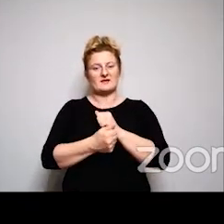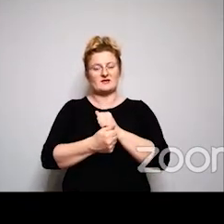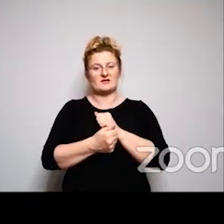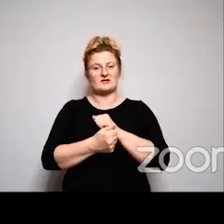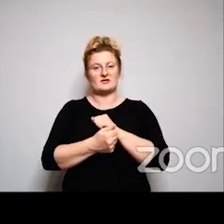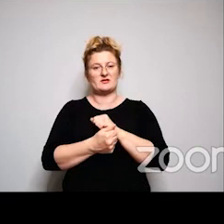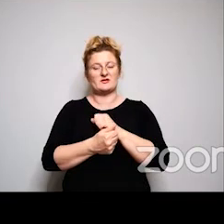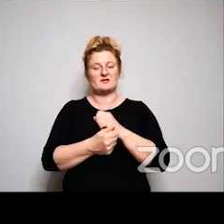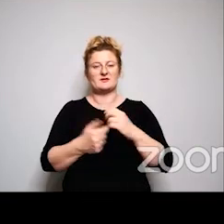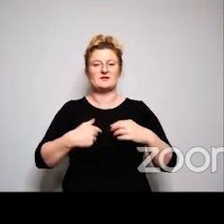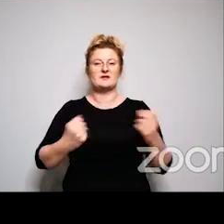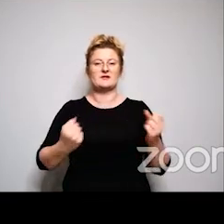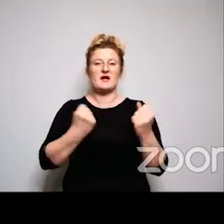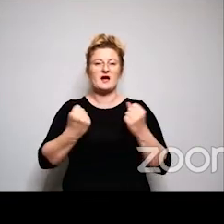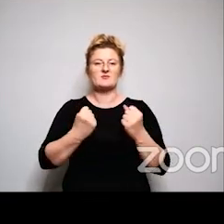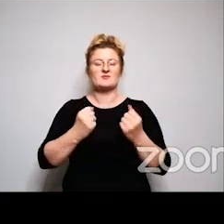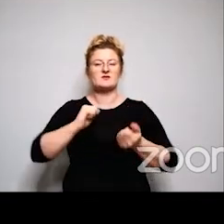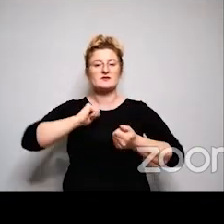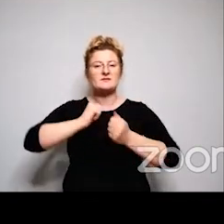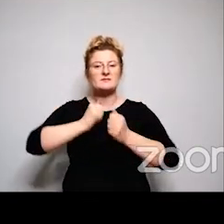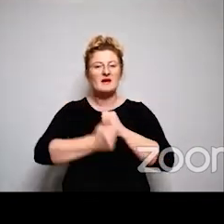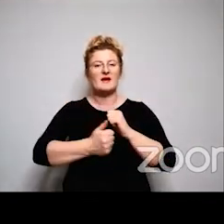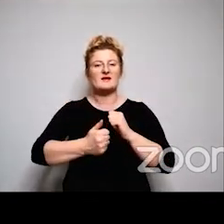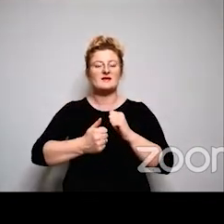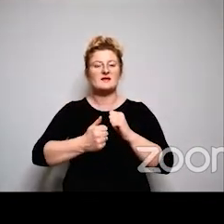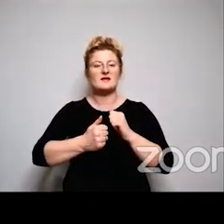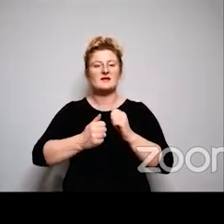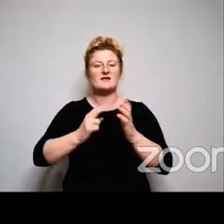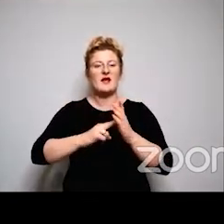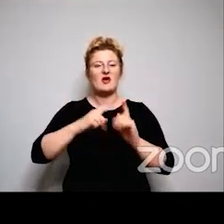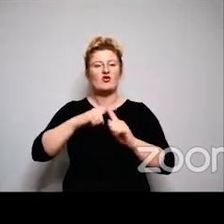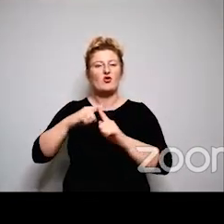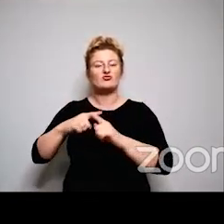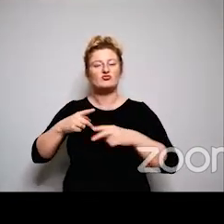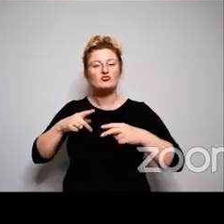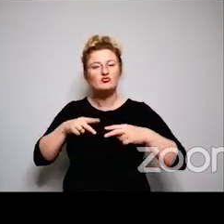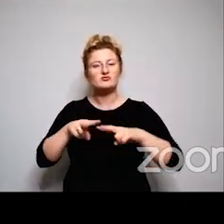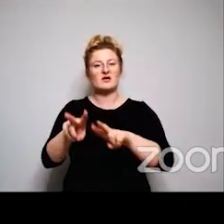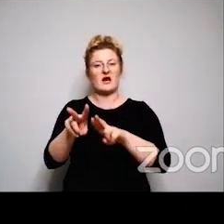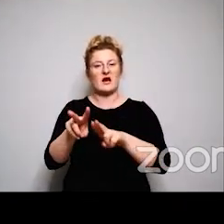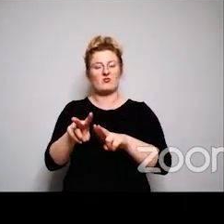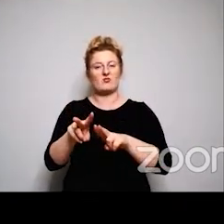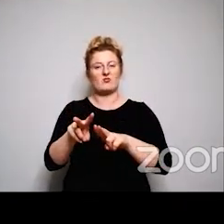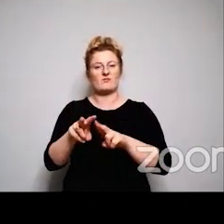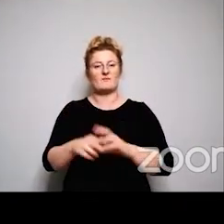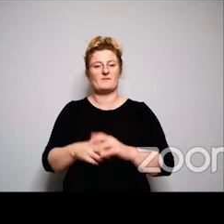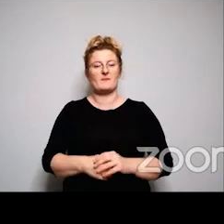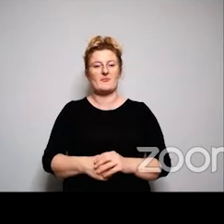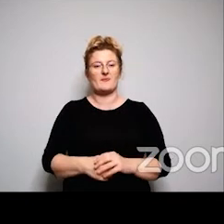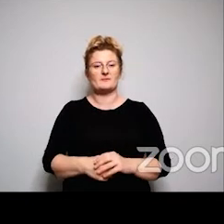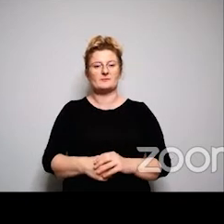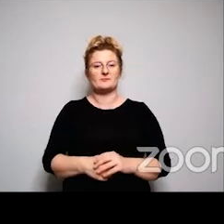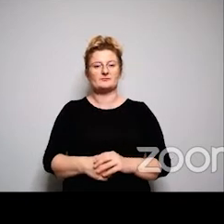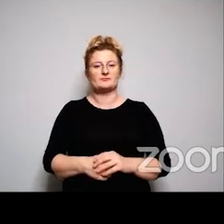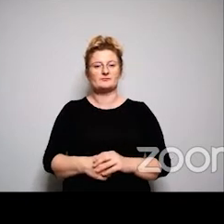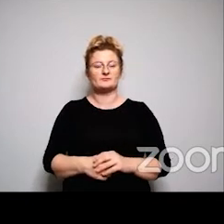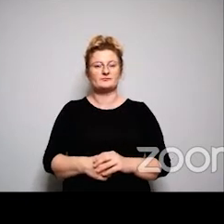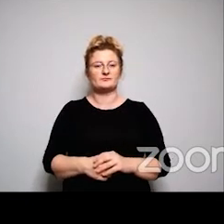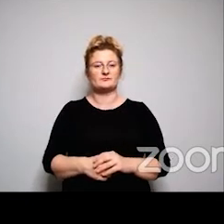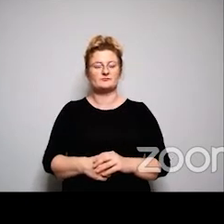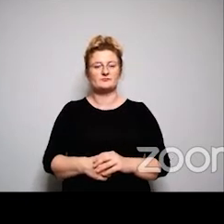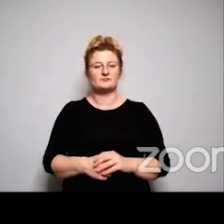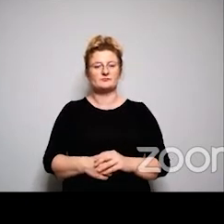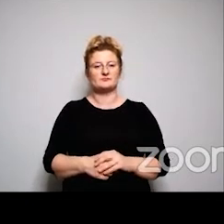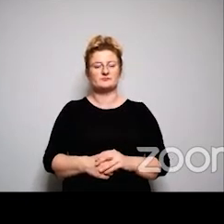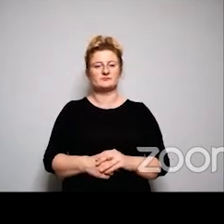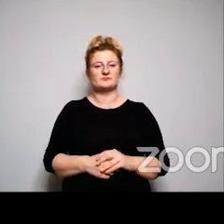realize who is the leader. You always realize these features on people who talk more, they intervene more, they ask more questions. So